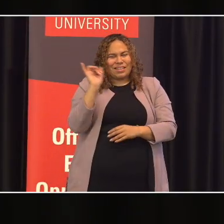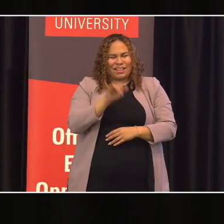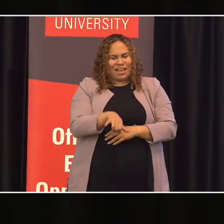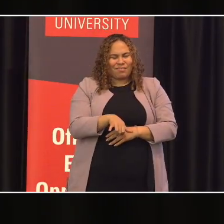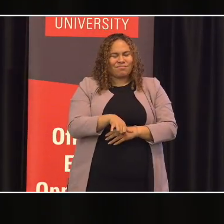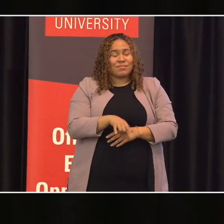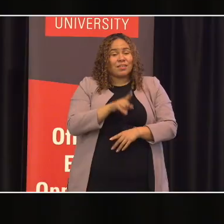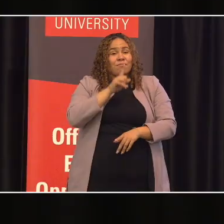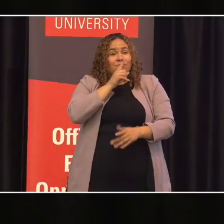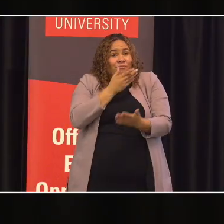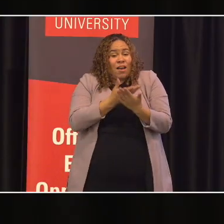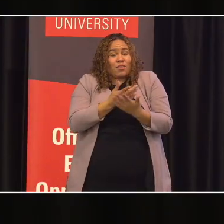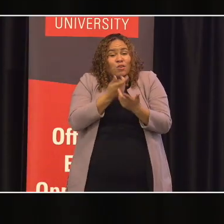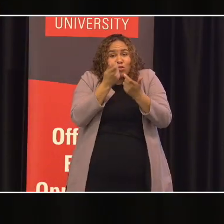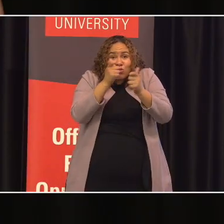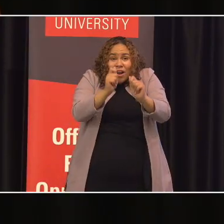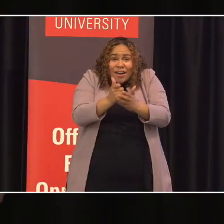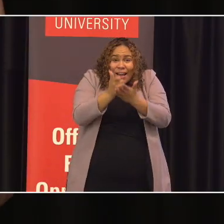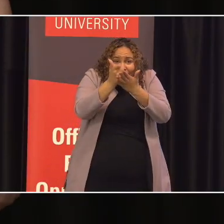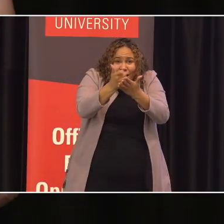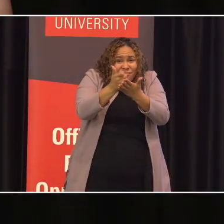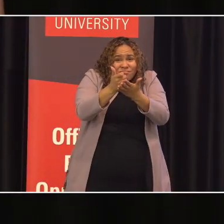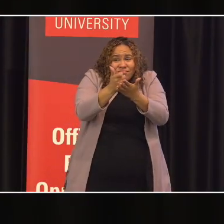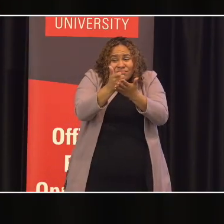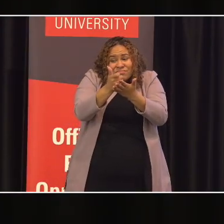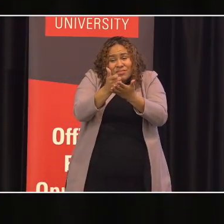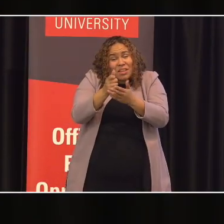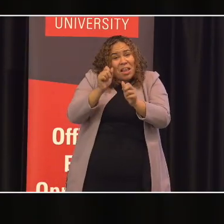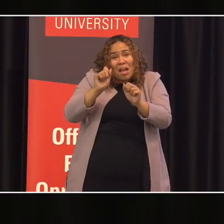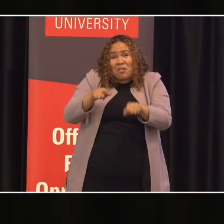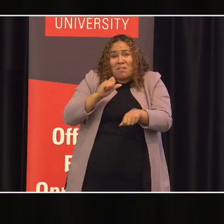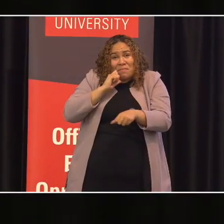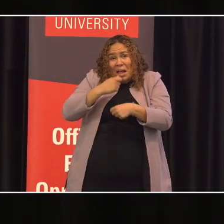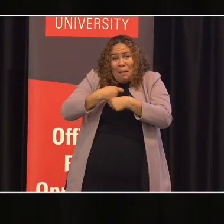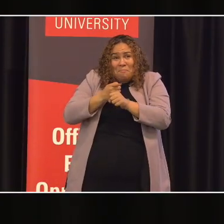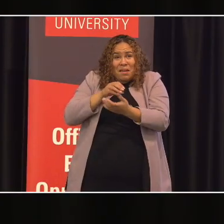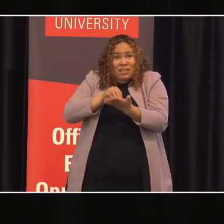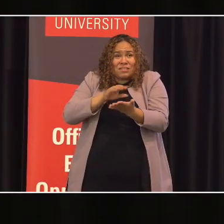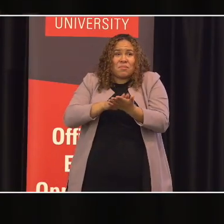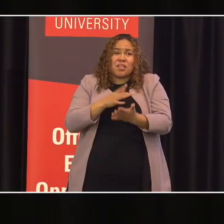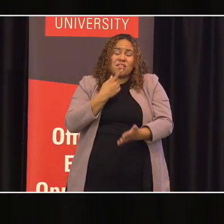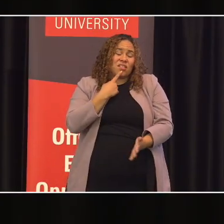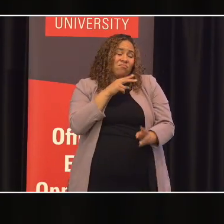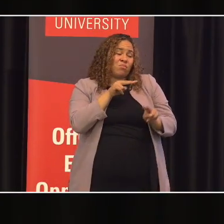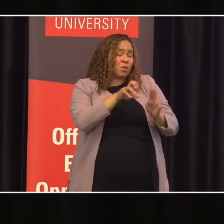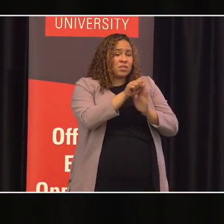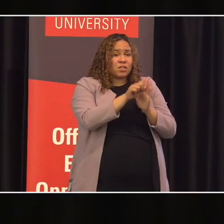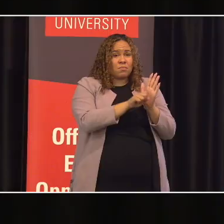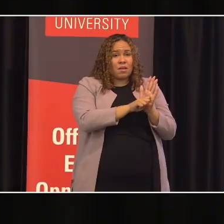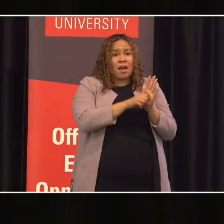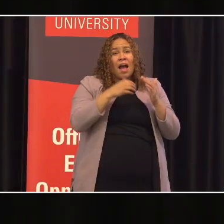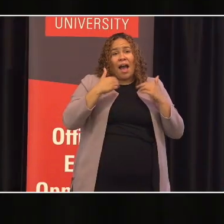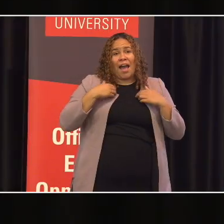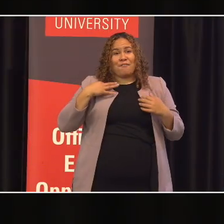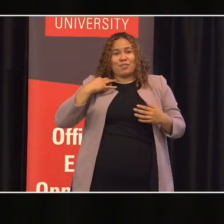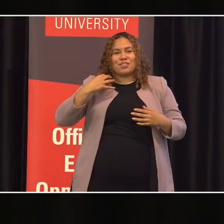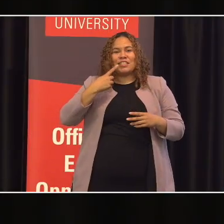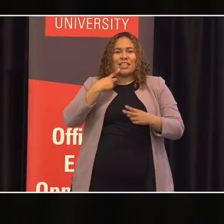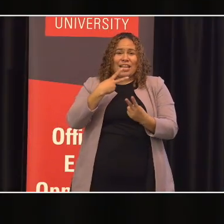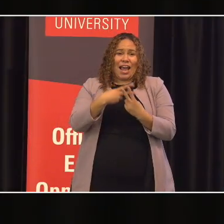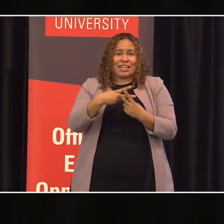fact, they're trying to help. They didn't have to make that document. They could have left them on their own, said it's in the syllabus. I have a shirt that says hashtag it's in the